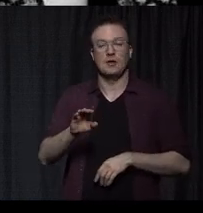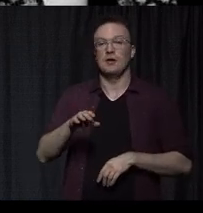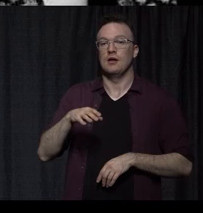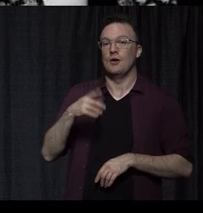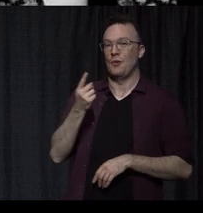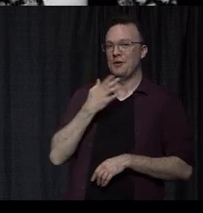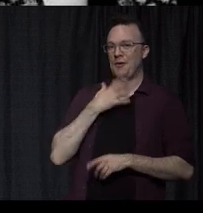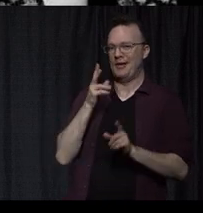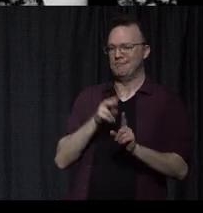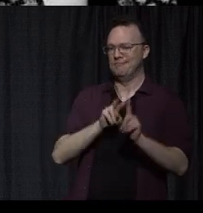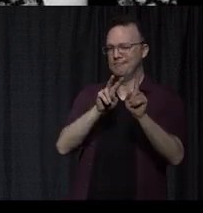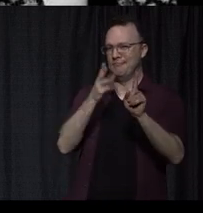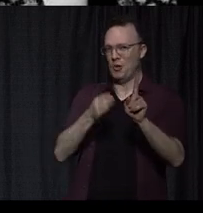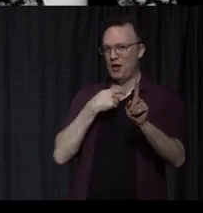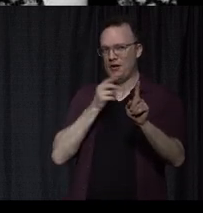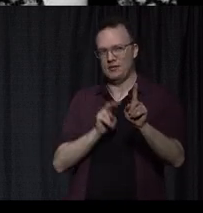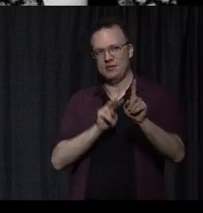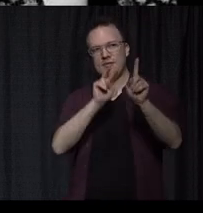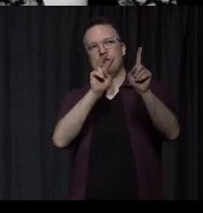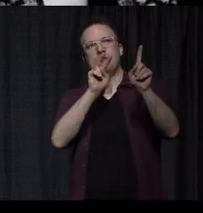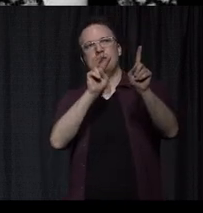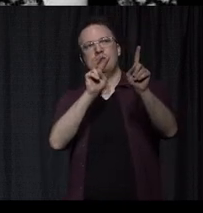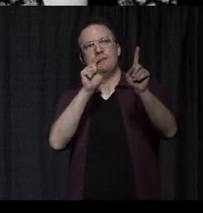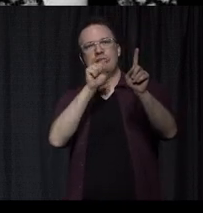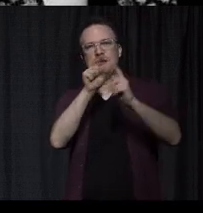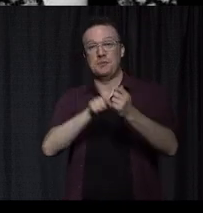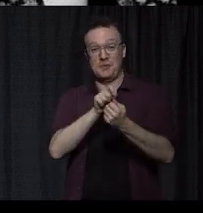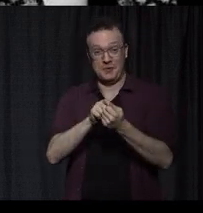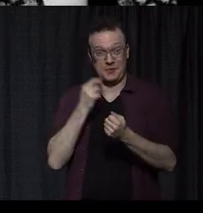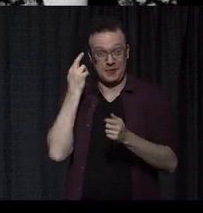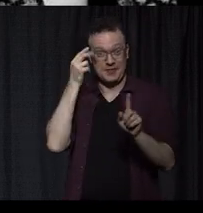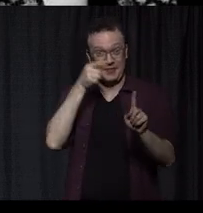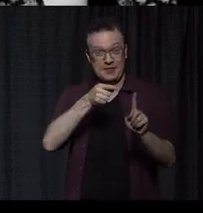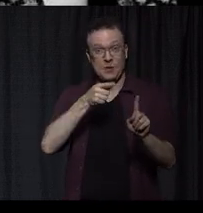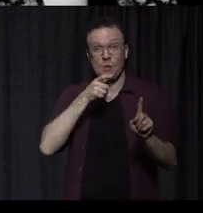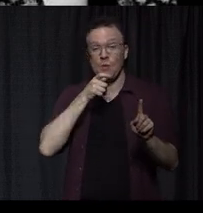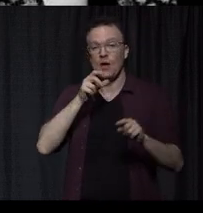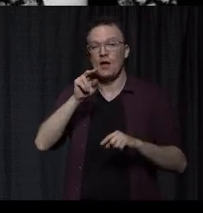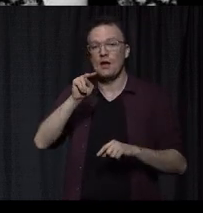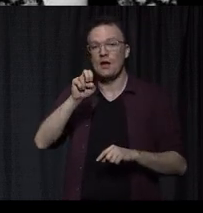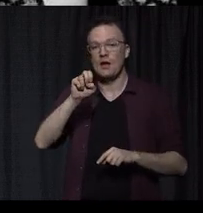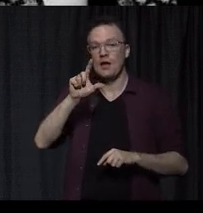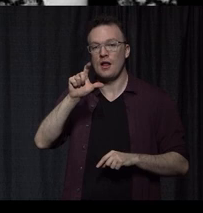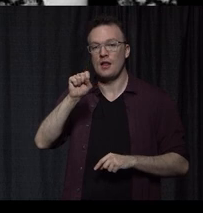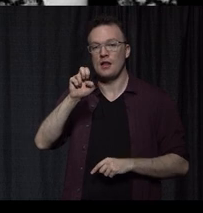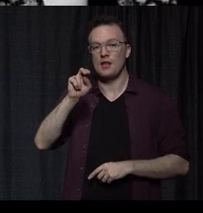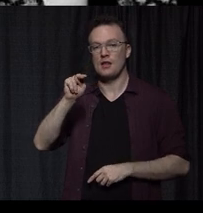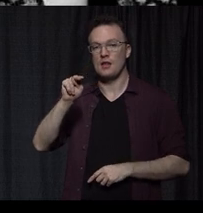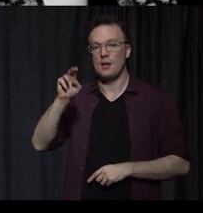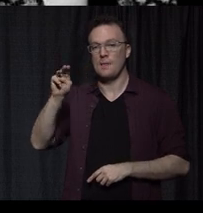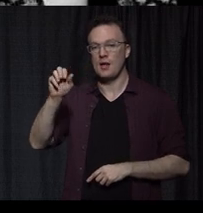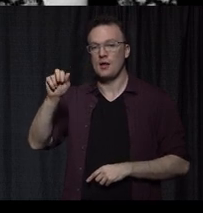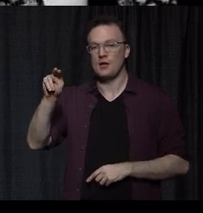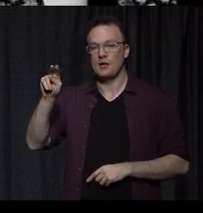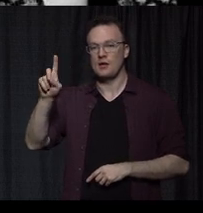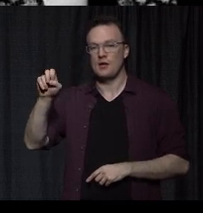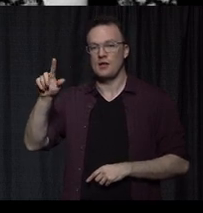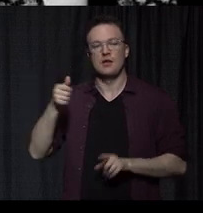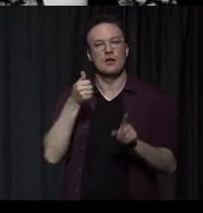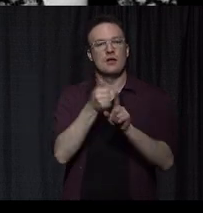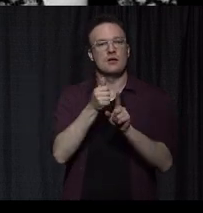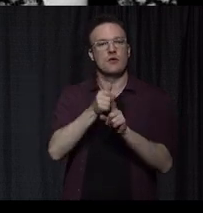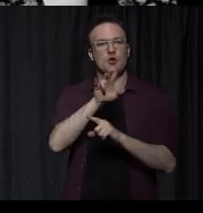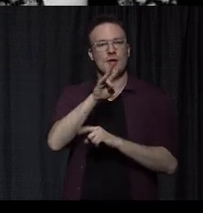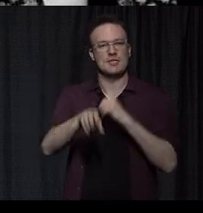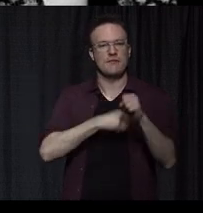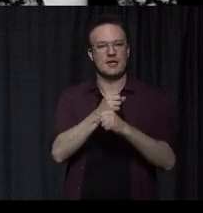heroes on this path, for this particular reason, is Nelson Mandela. This man who spent 27